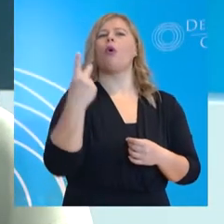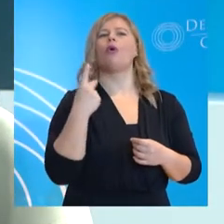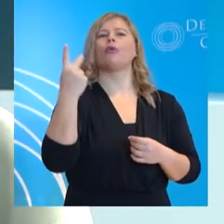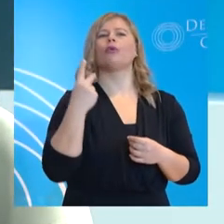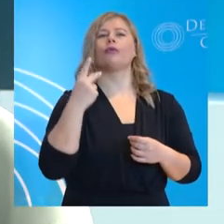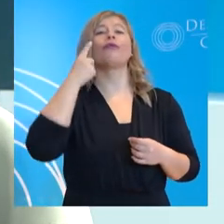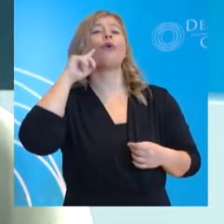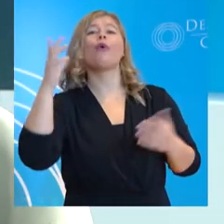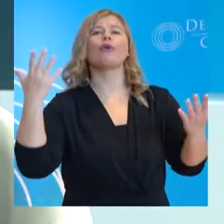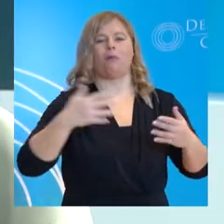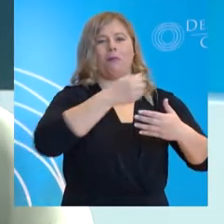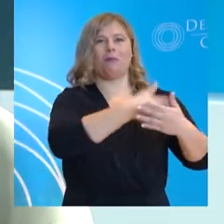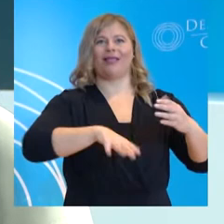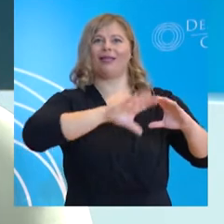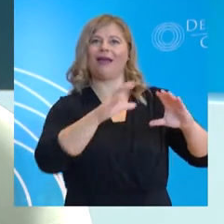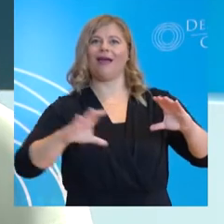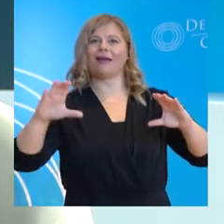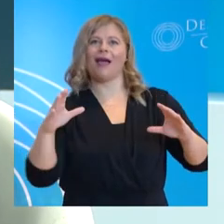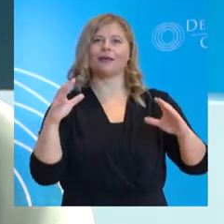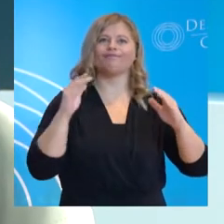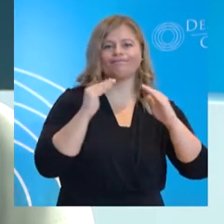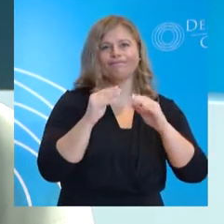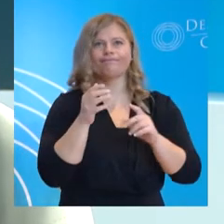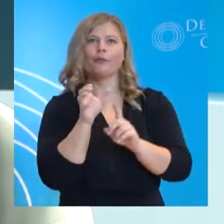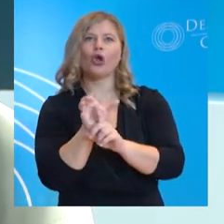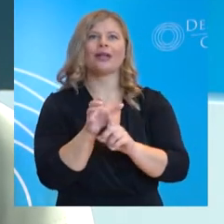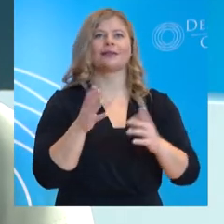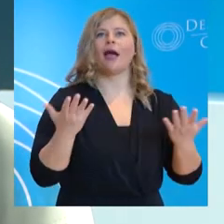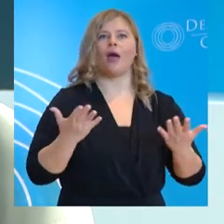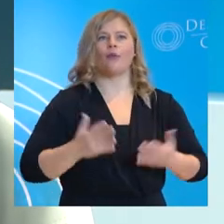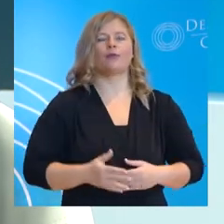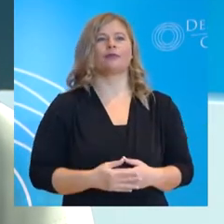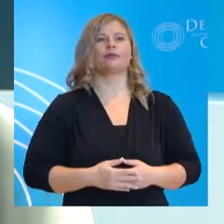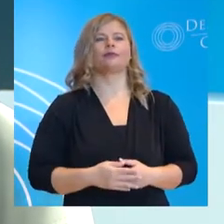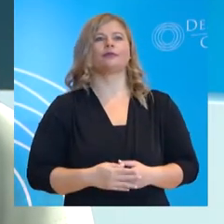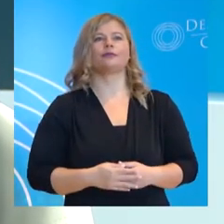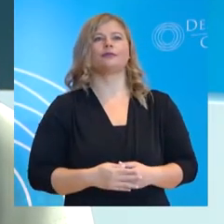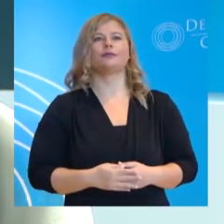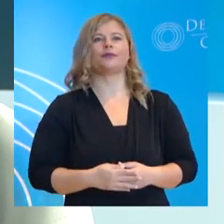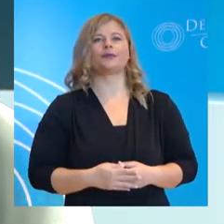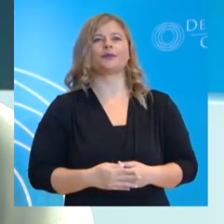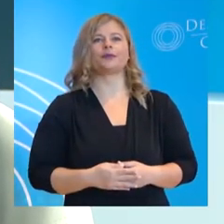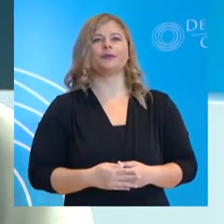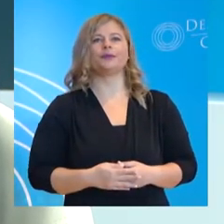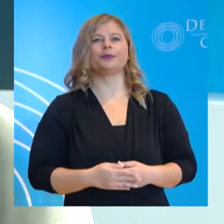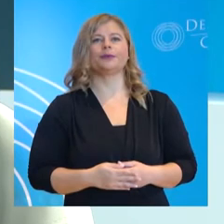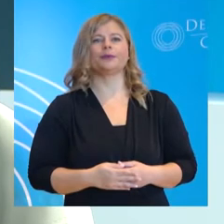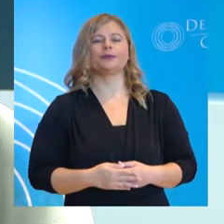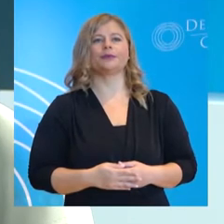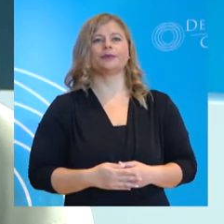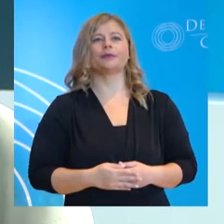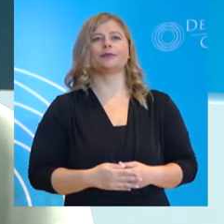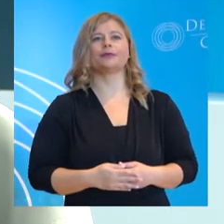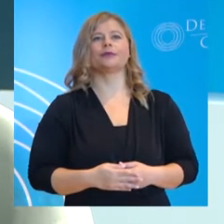that the price and the urgency was affected by Emmanuel Macron's re-election campaign? He's up for